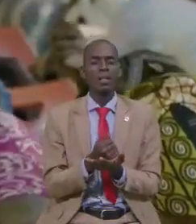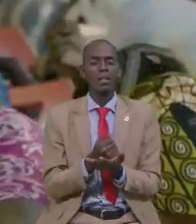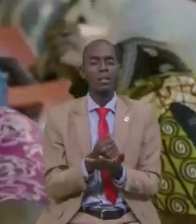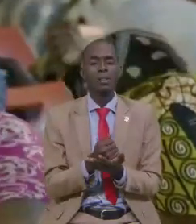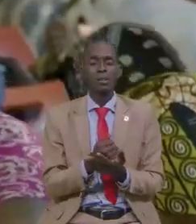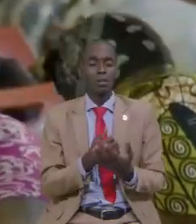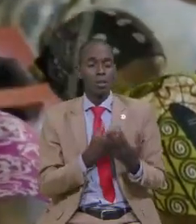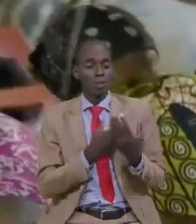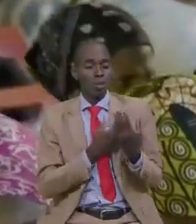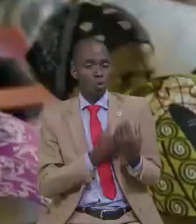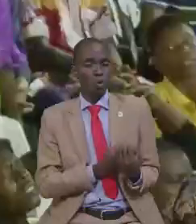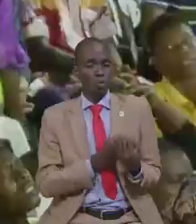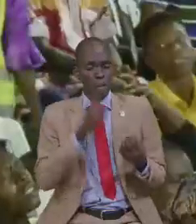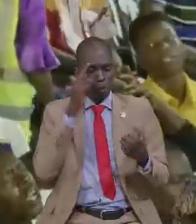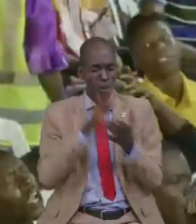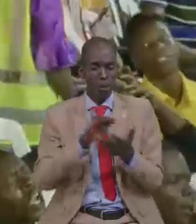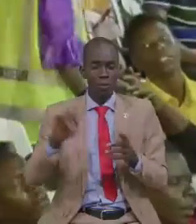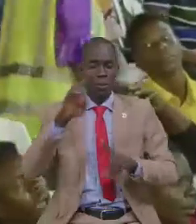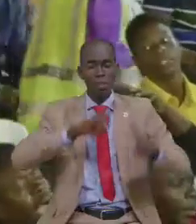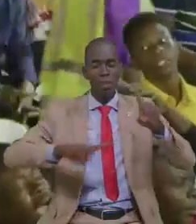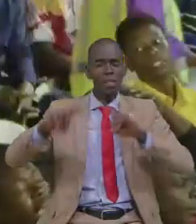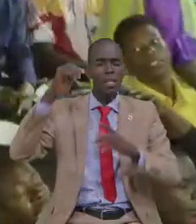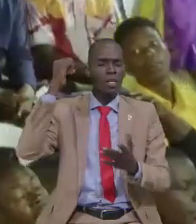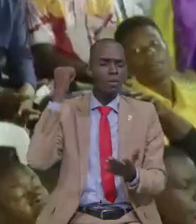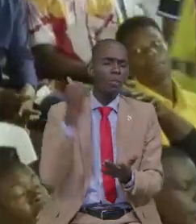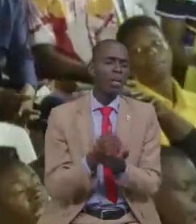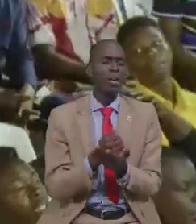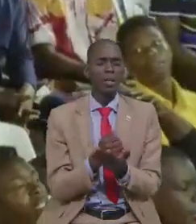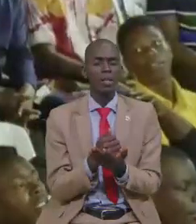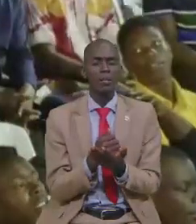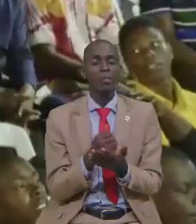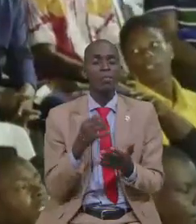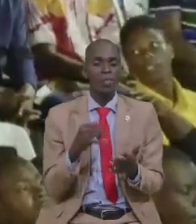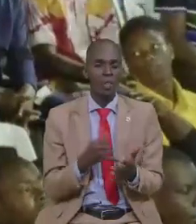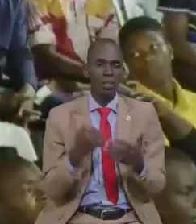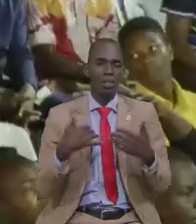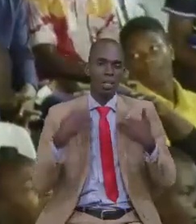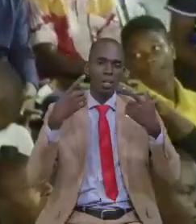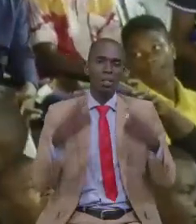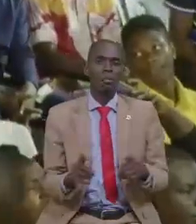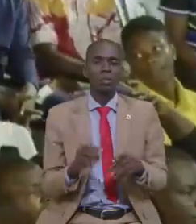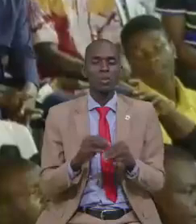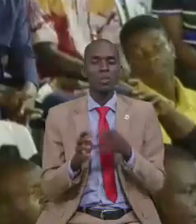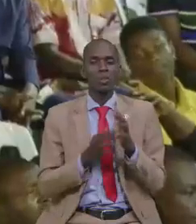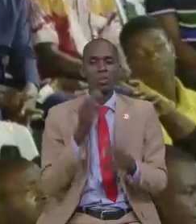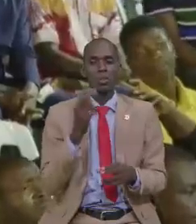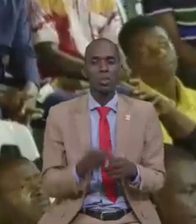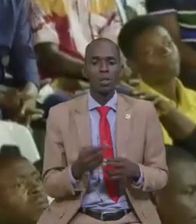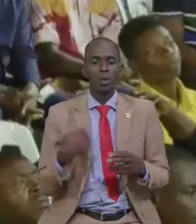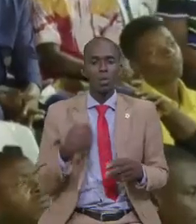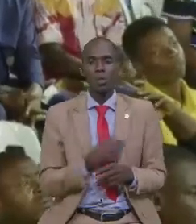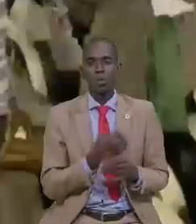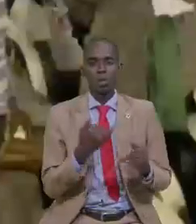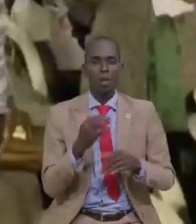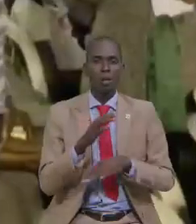Confident, trusting amen. It is done. We call on our officiating